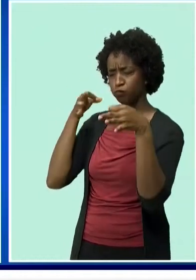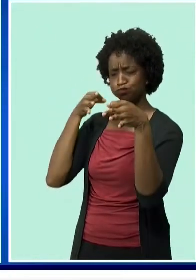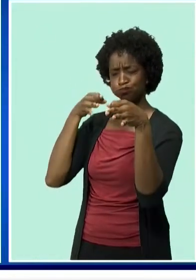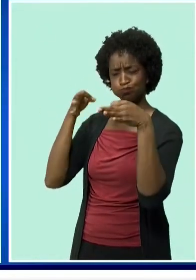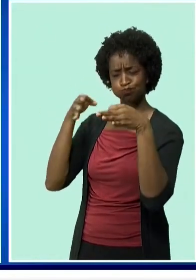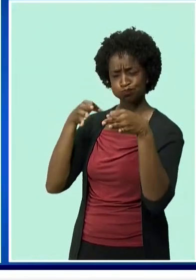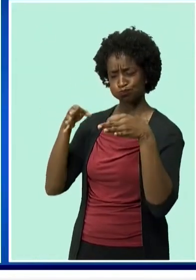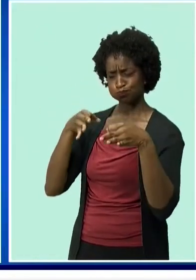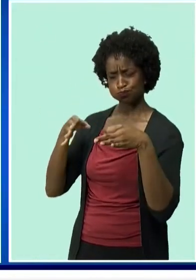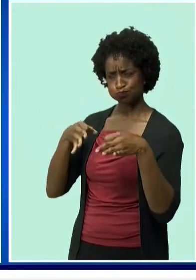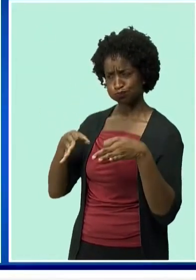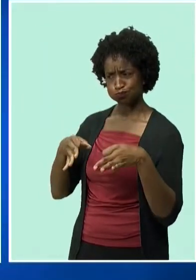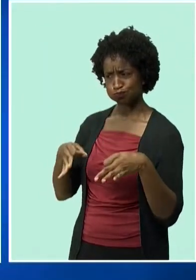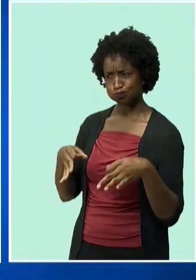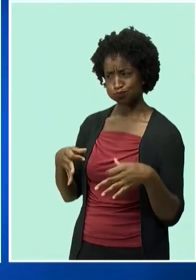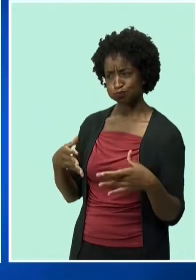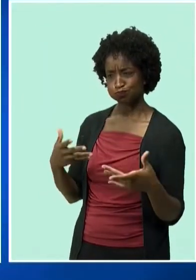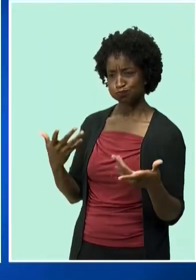doing this.